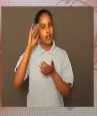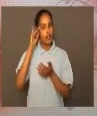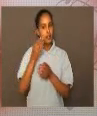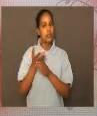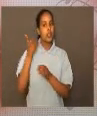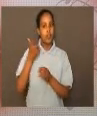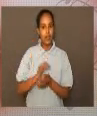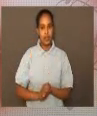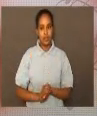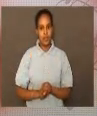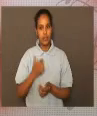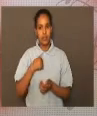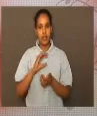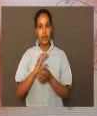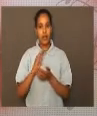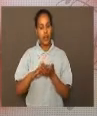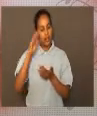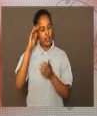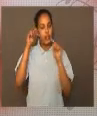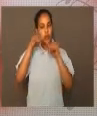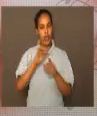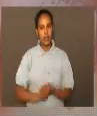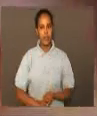thus far in our lesson today.